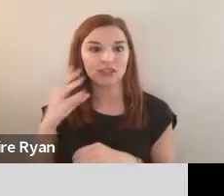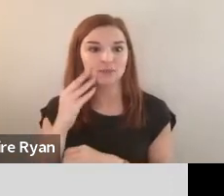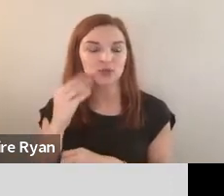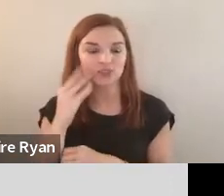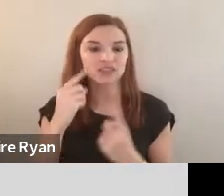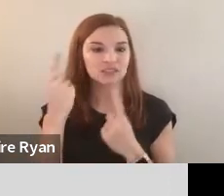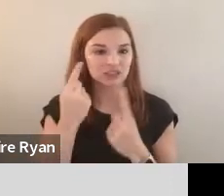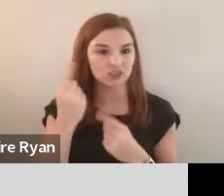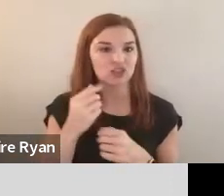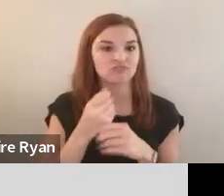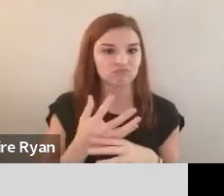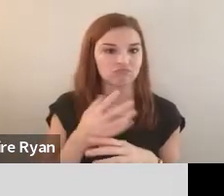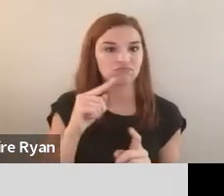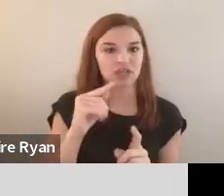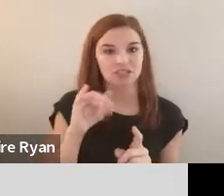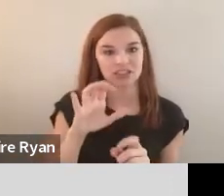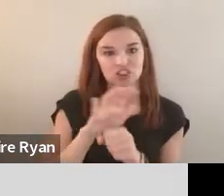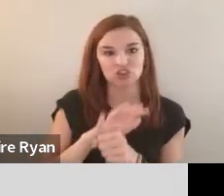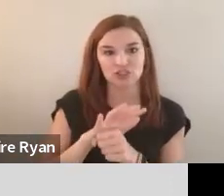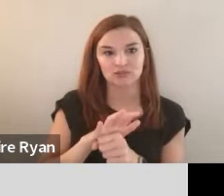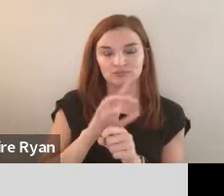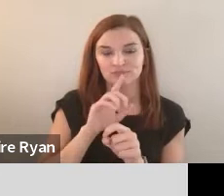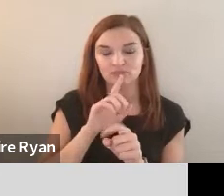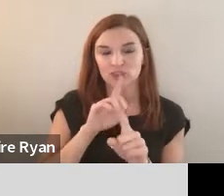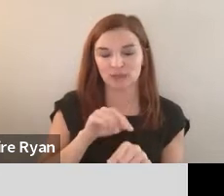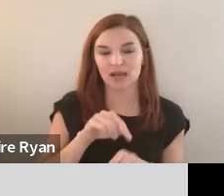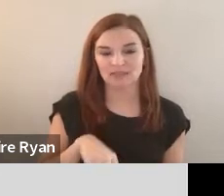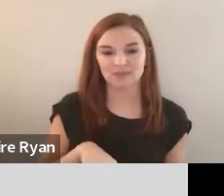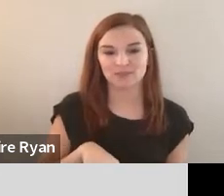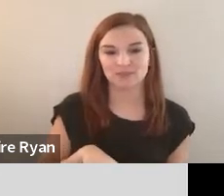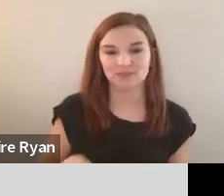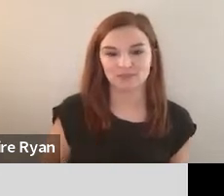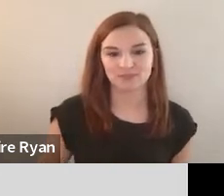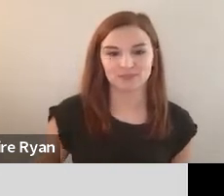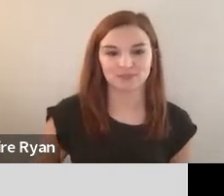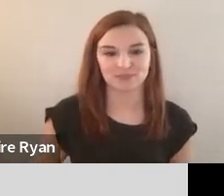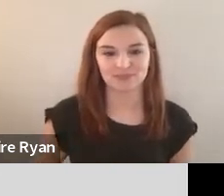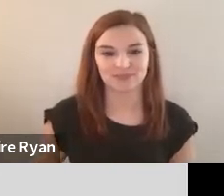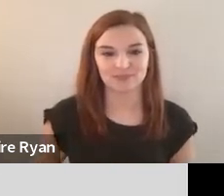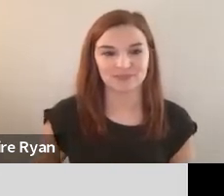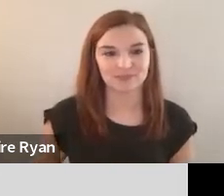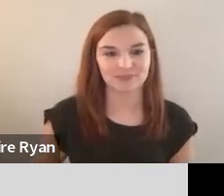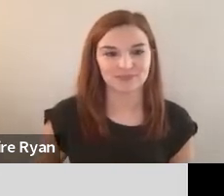So ACEs, these adverse childhood experiences, are considered toxic stress.